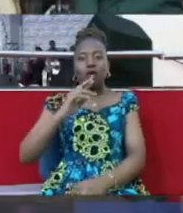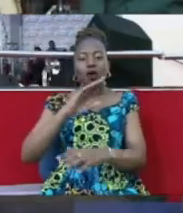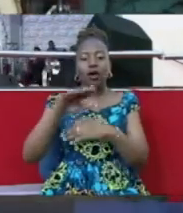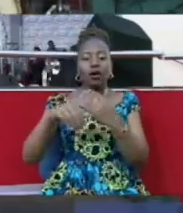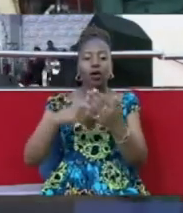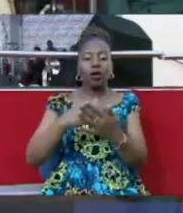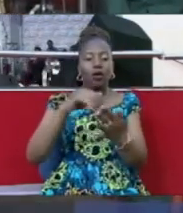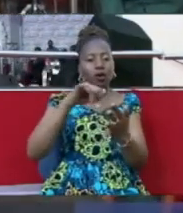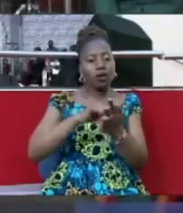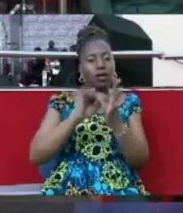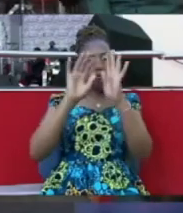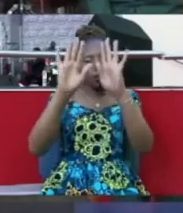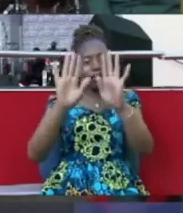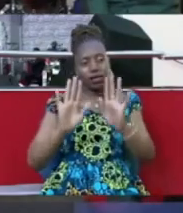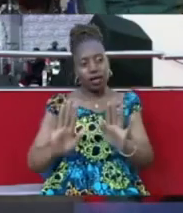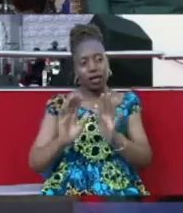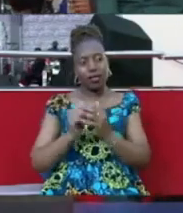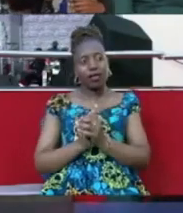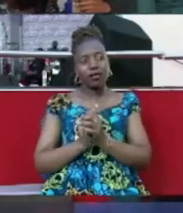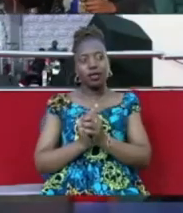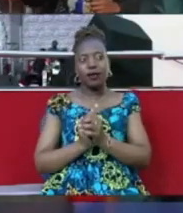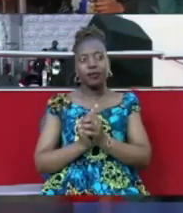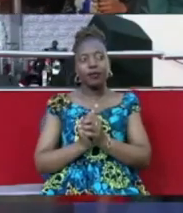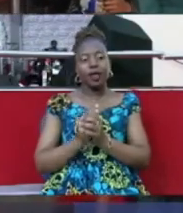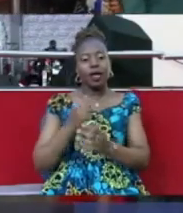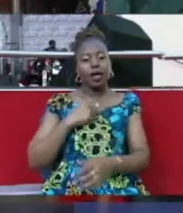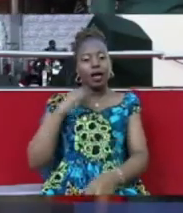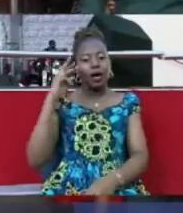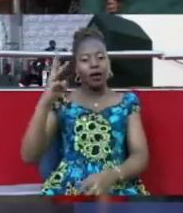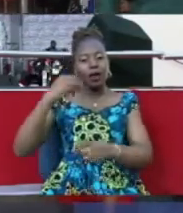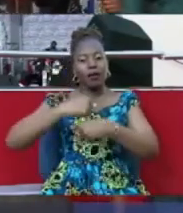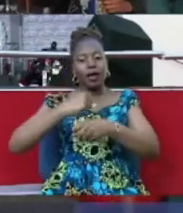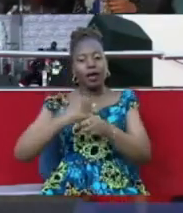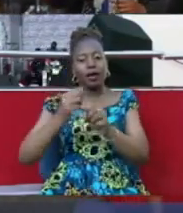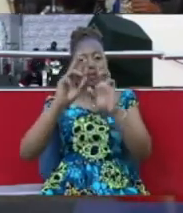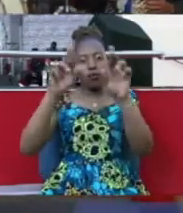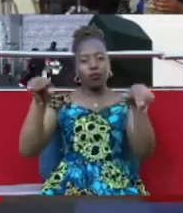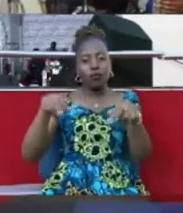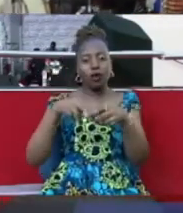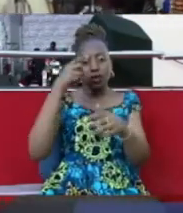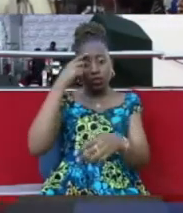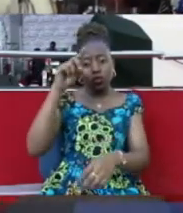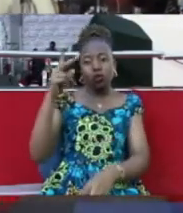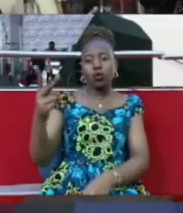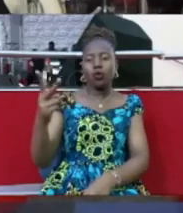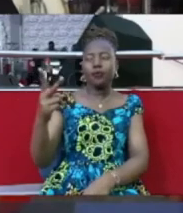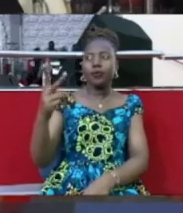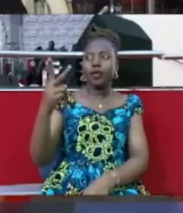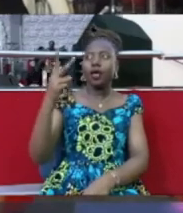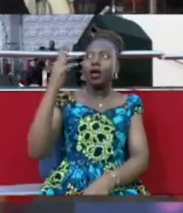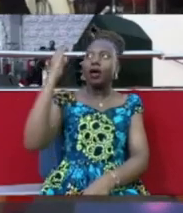You are all that matters. I'll make room for two.